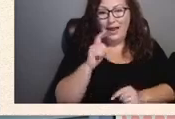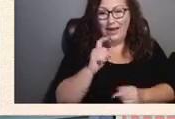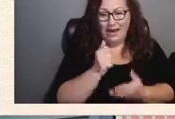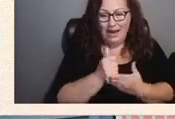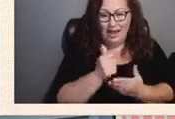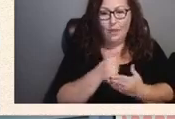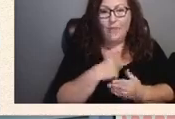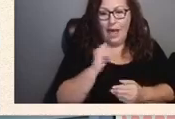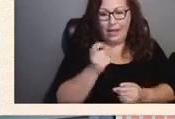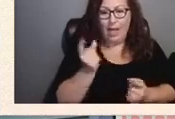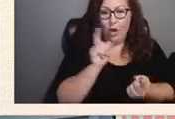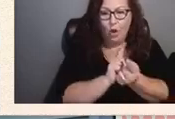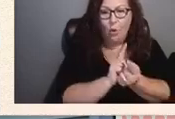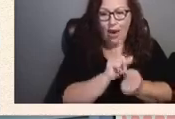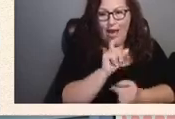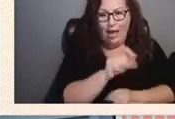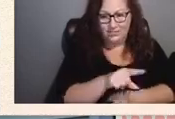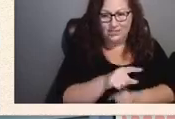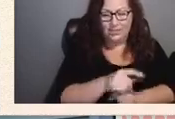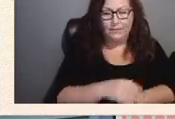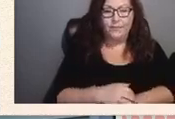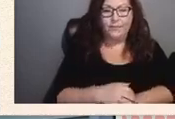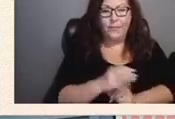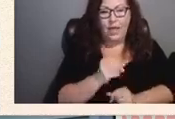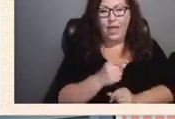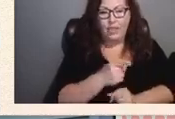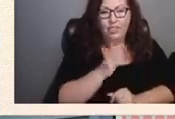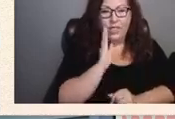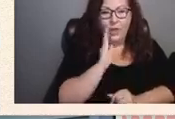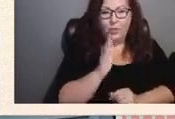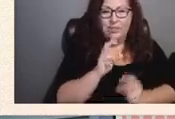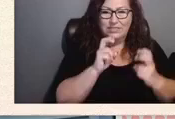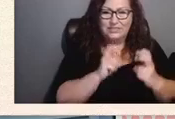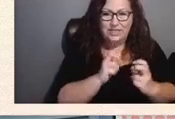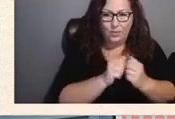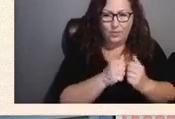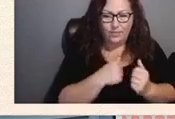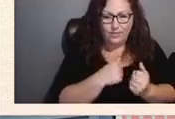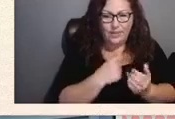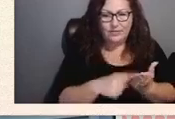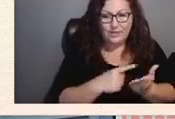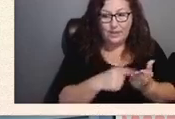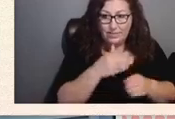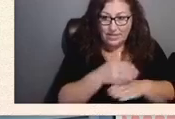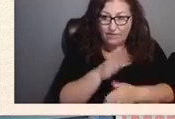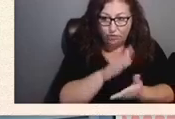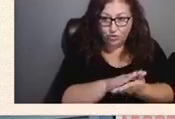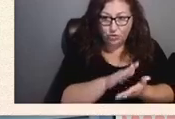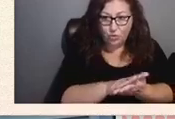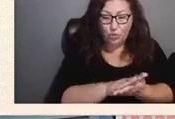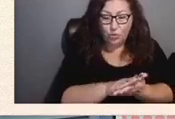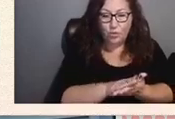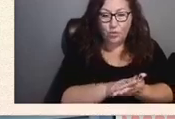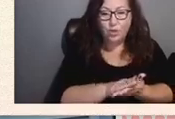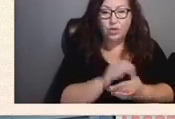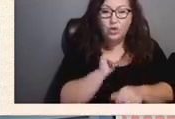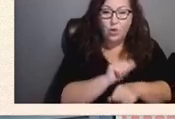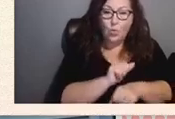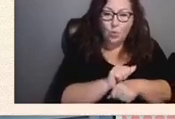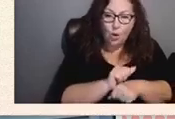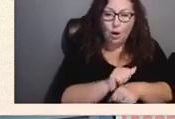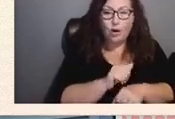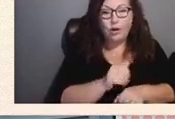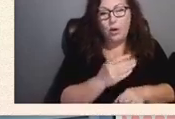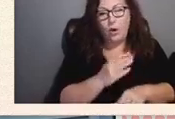ask them, and they would sit with me sometimes after school to work on work that